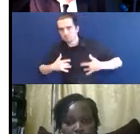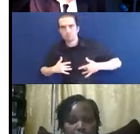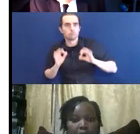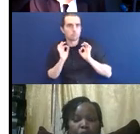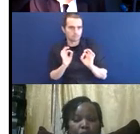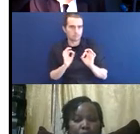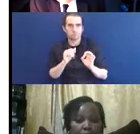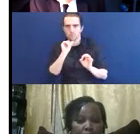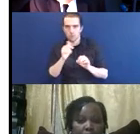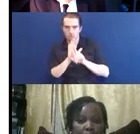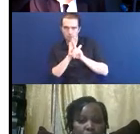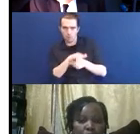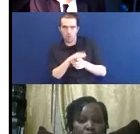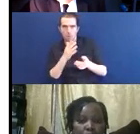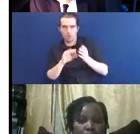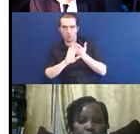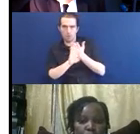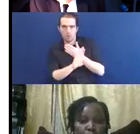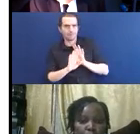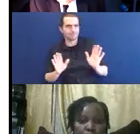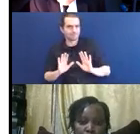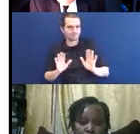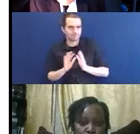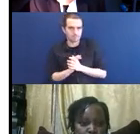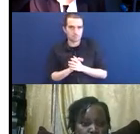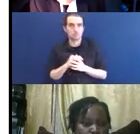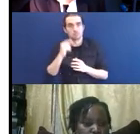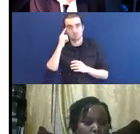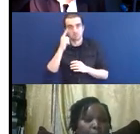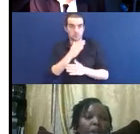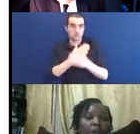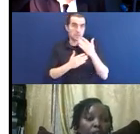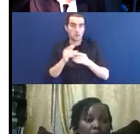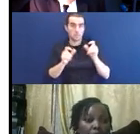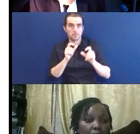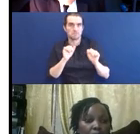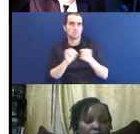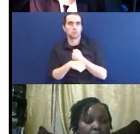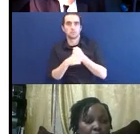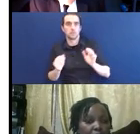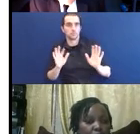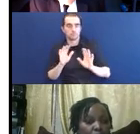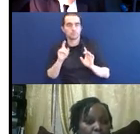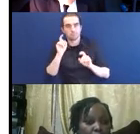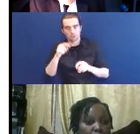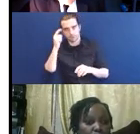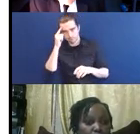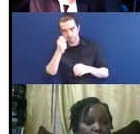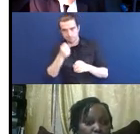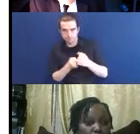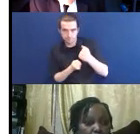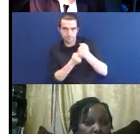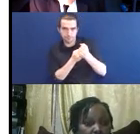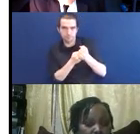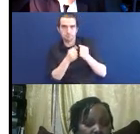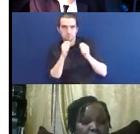qualified applicant will need to compete for the job. The don'ts again, don't assume that